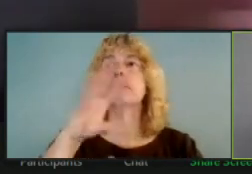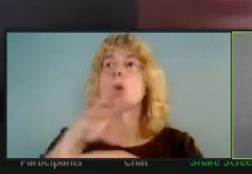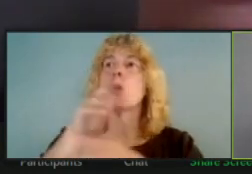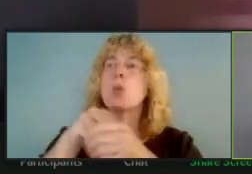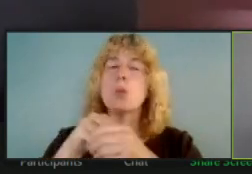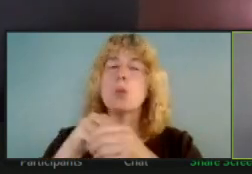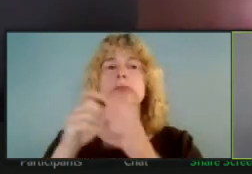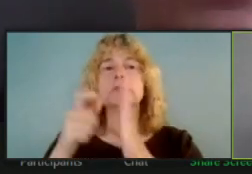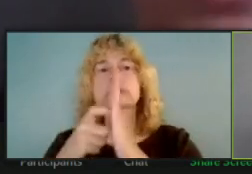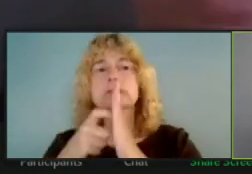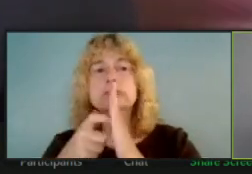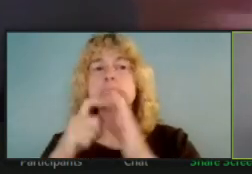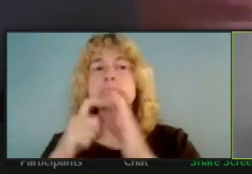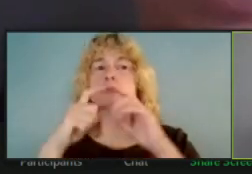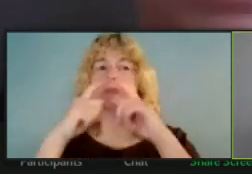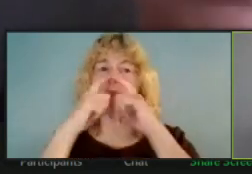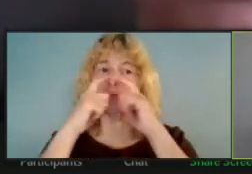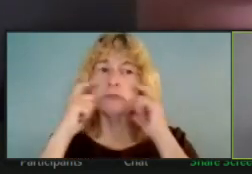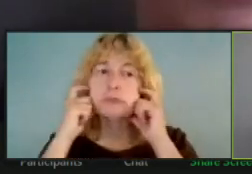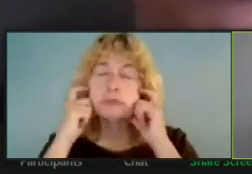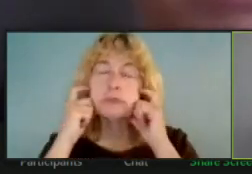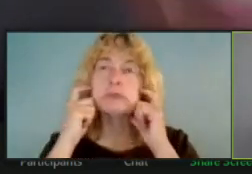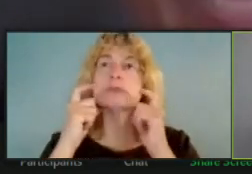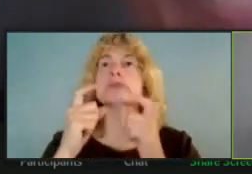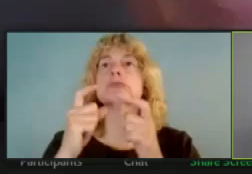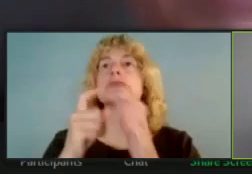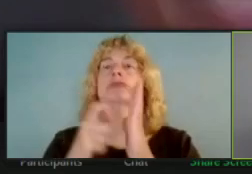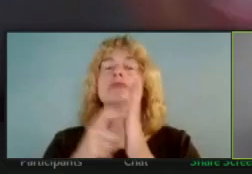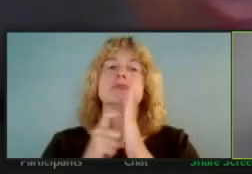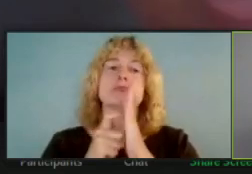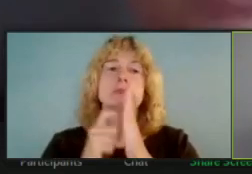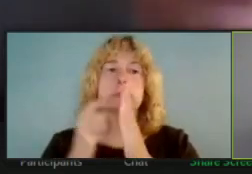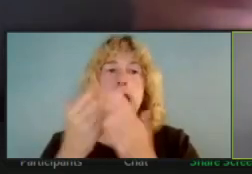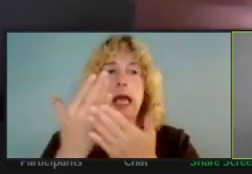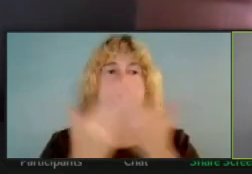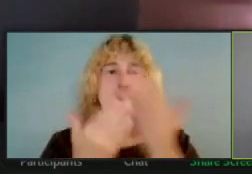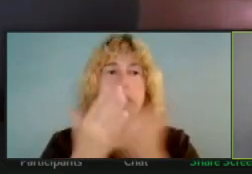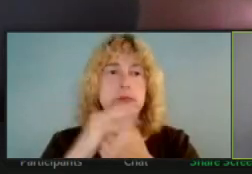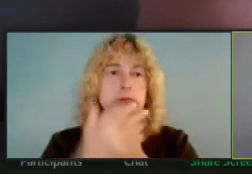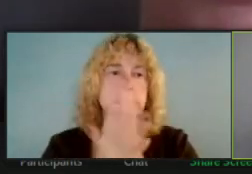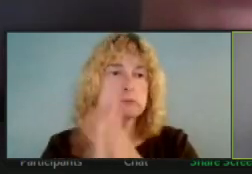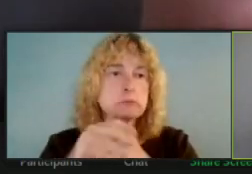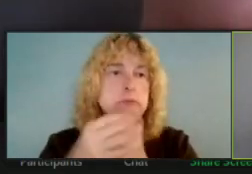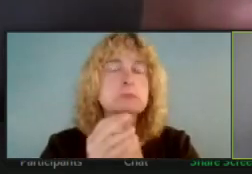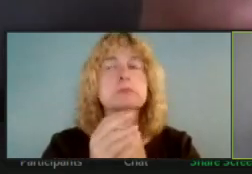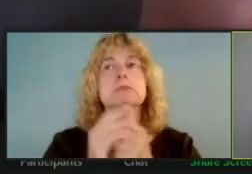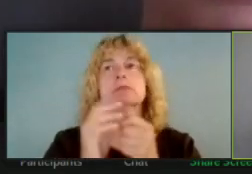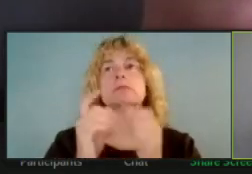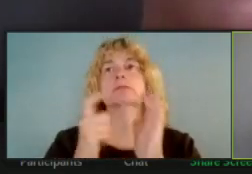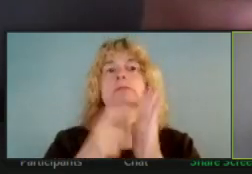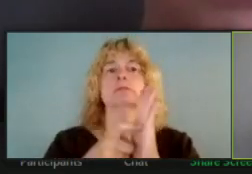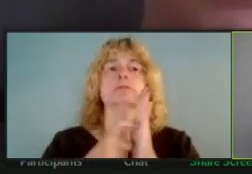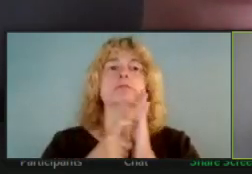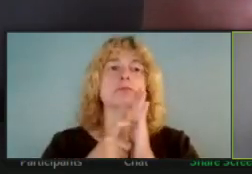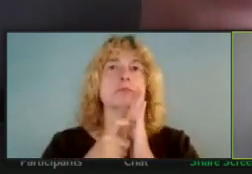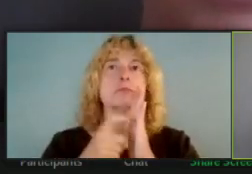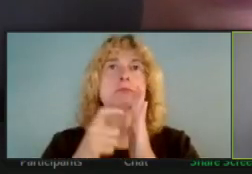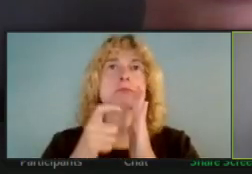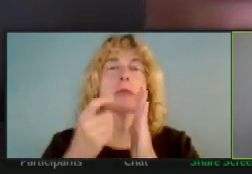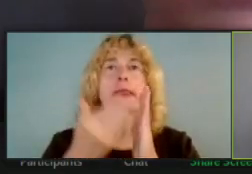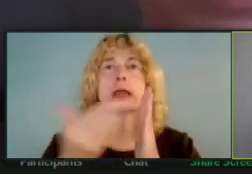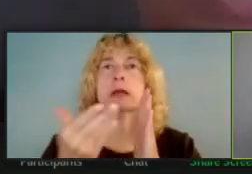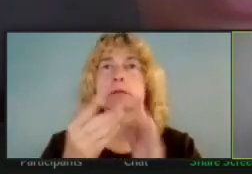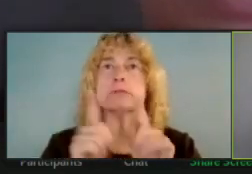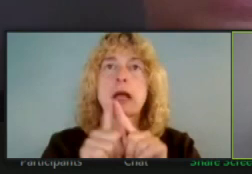requirements around wearing facial coverings, around hand hygiene, around things